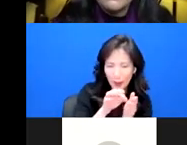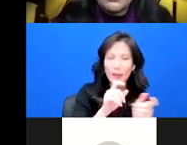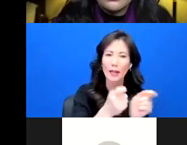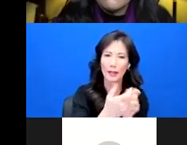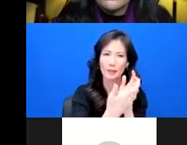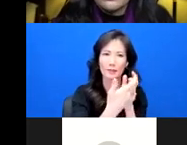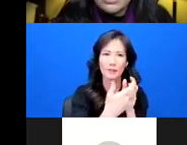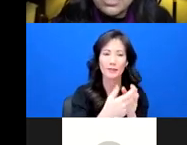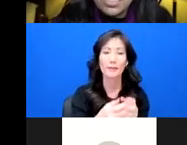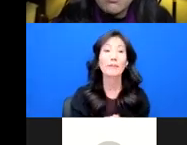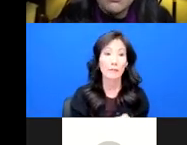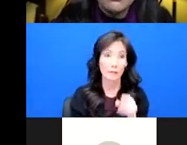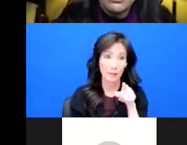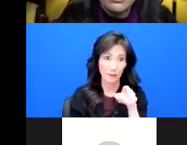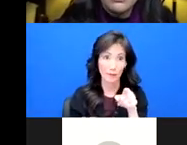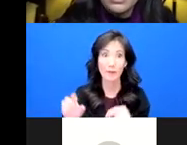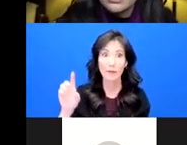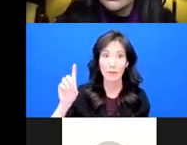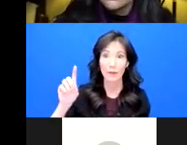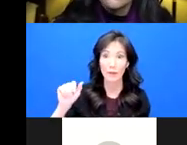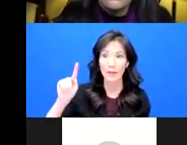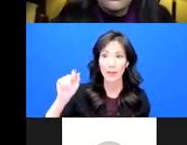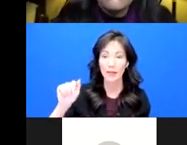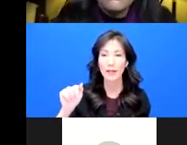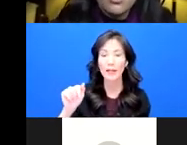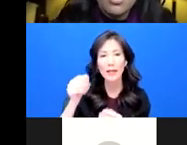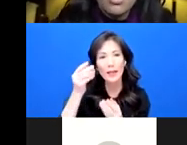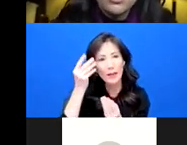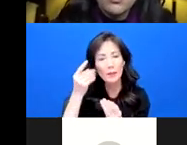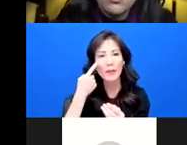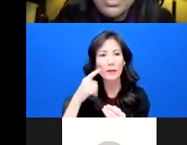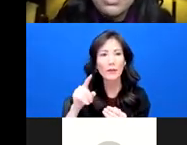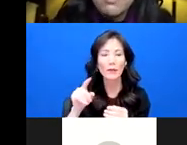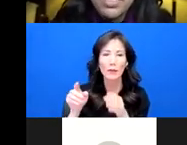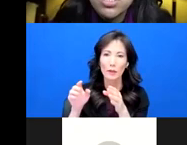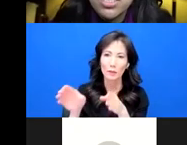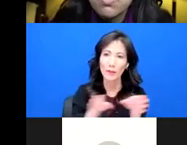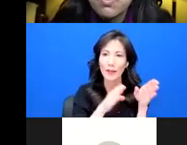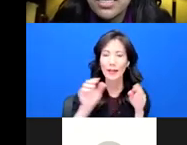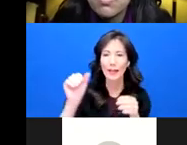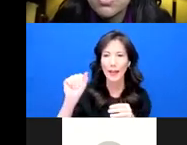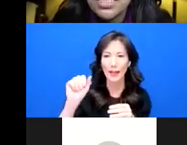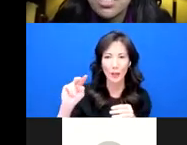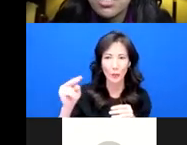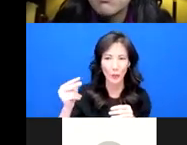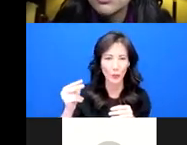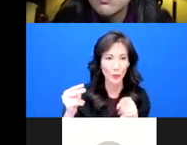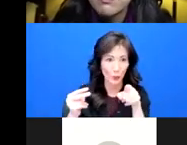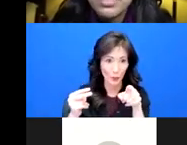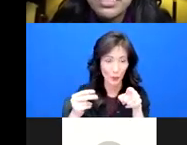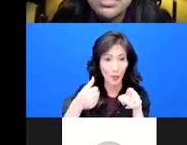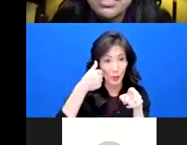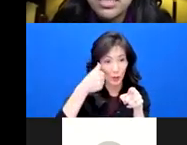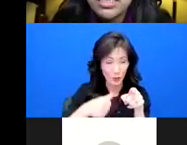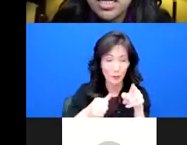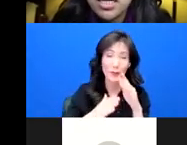which I believe is going to give us the data table. And again, here for our total plan deviation, we will take our most